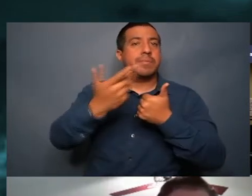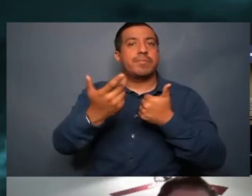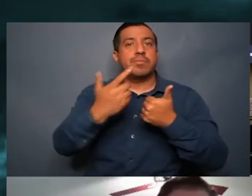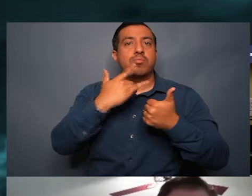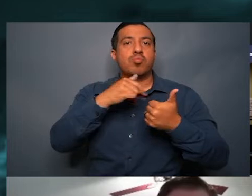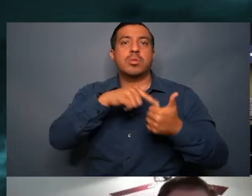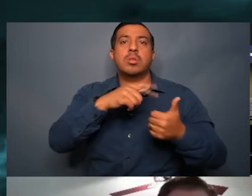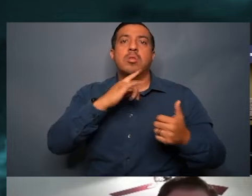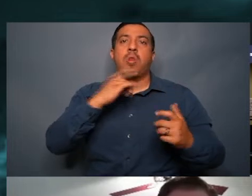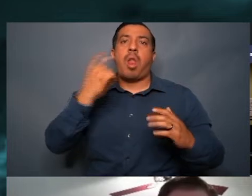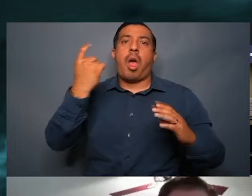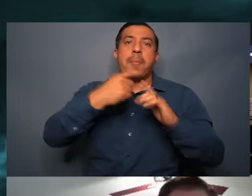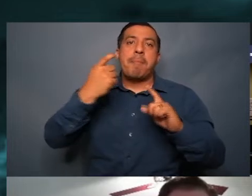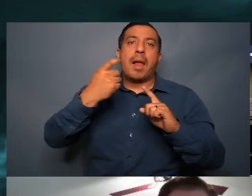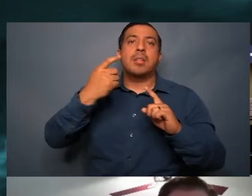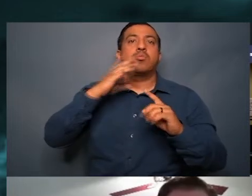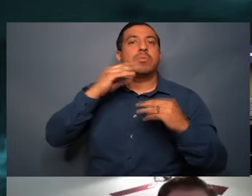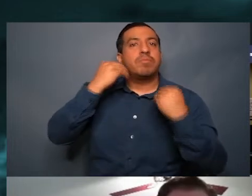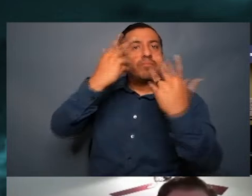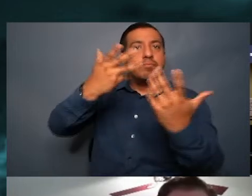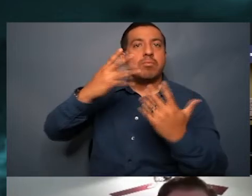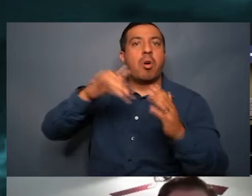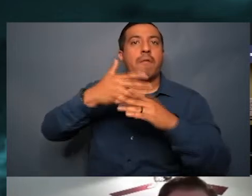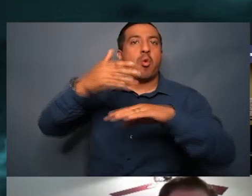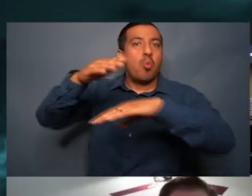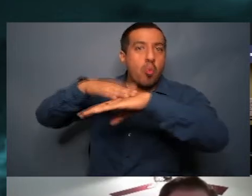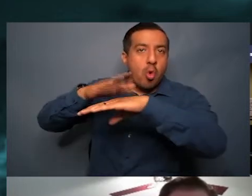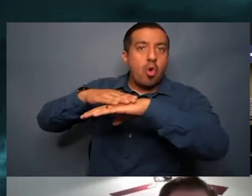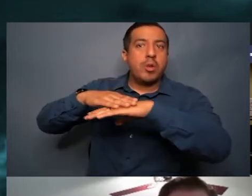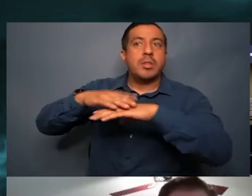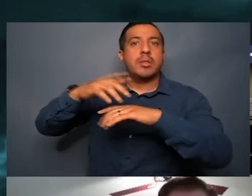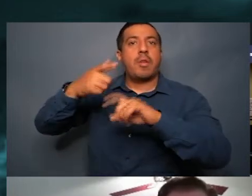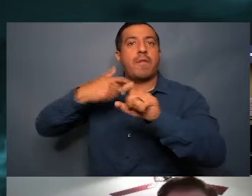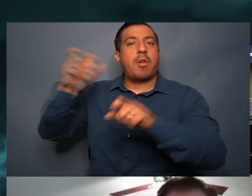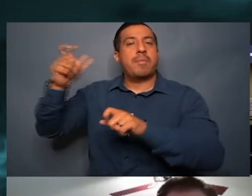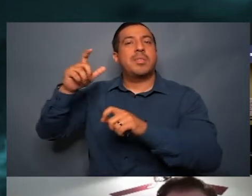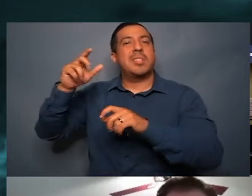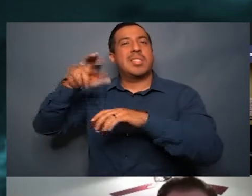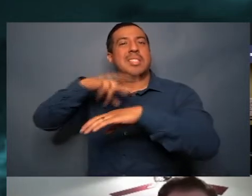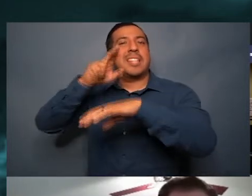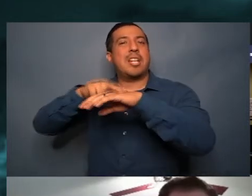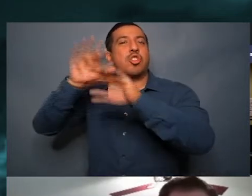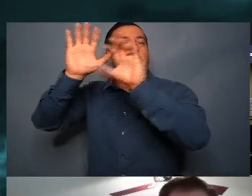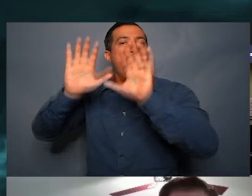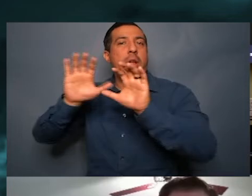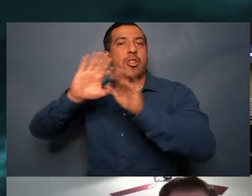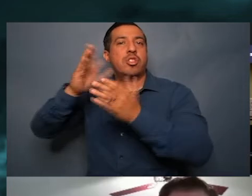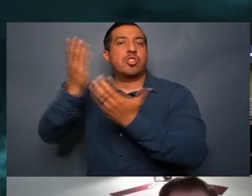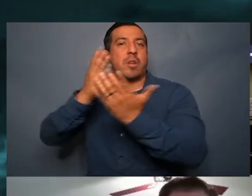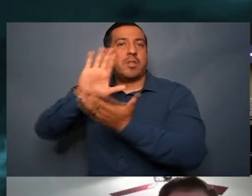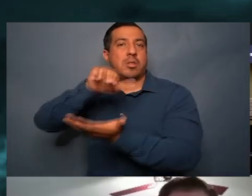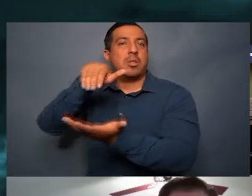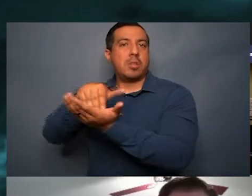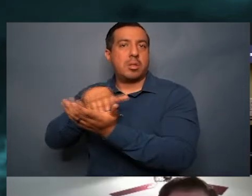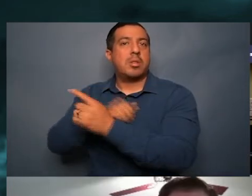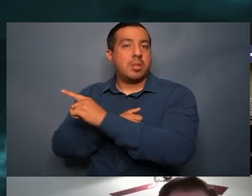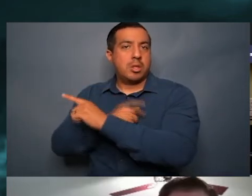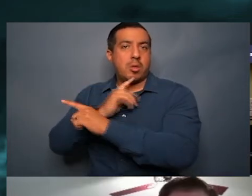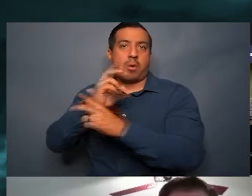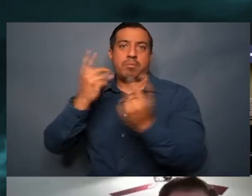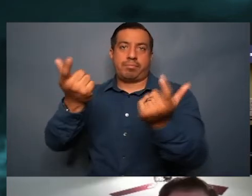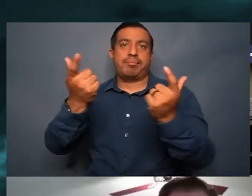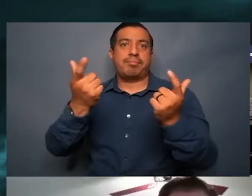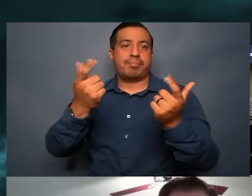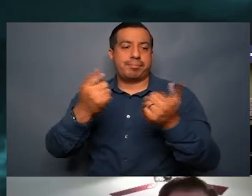automatically gives you the watches and the warnings coming in from our partners with the National Weather Service, National Hurricane Center, so that you get those